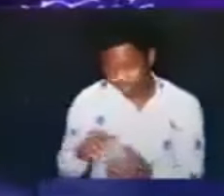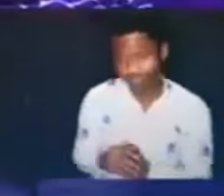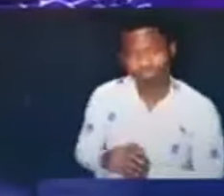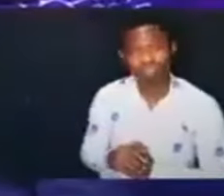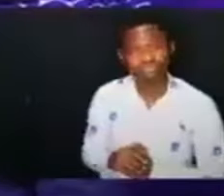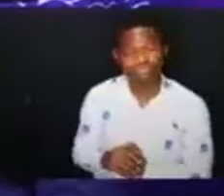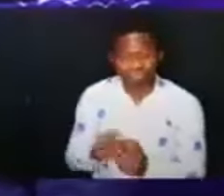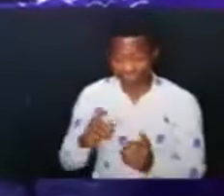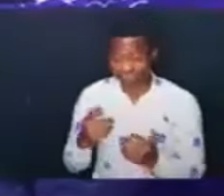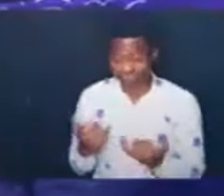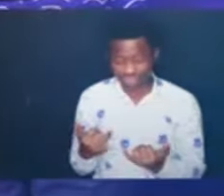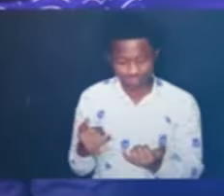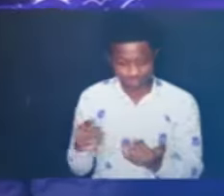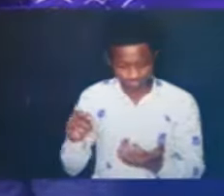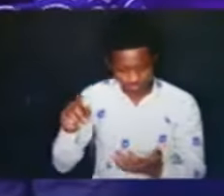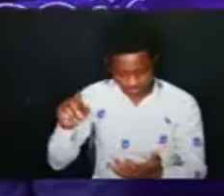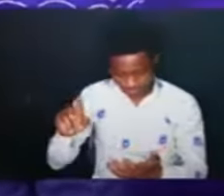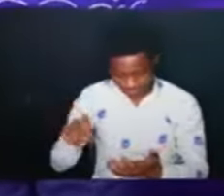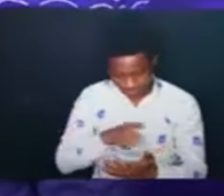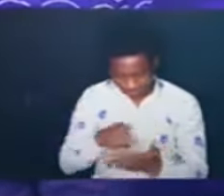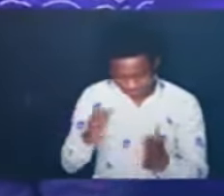the psalmist now dwells on Joseph.